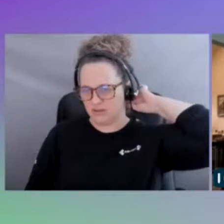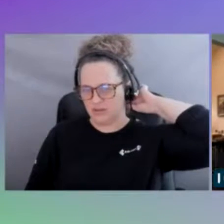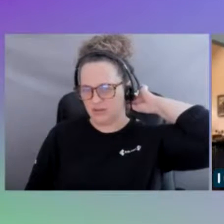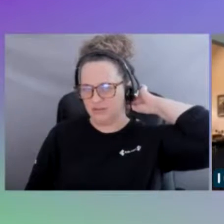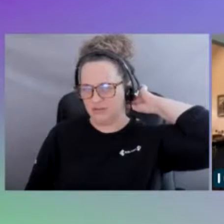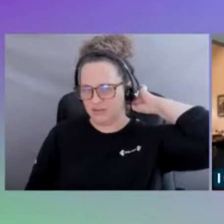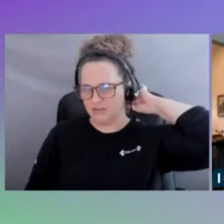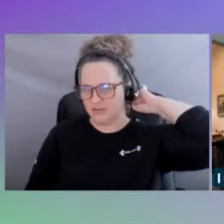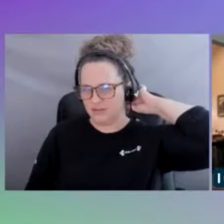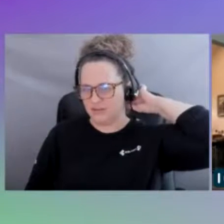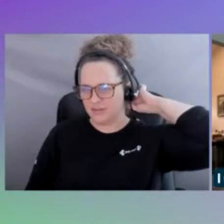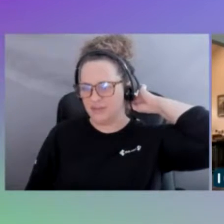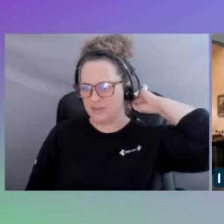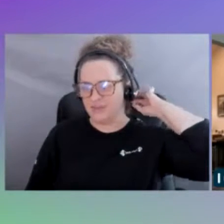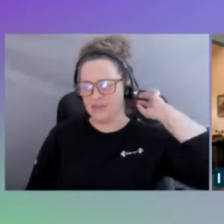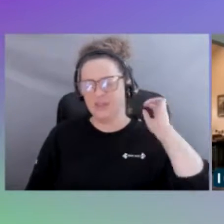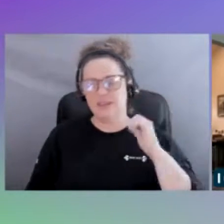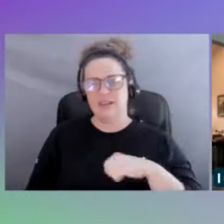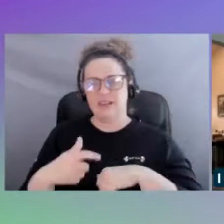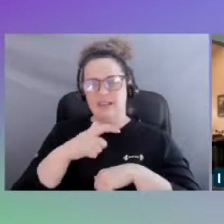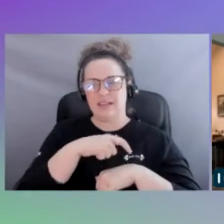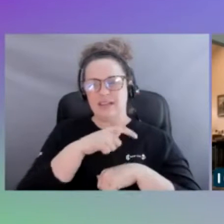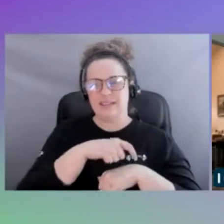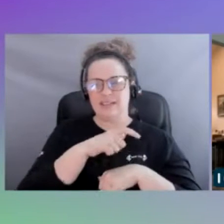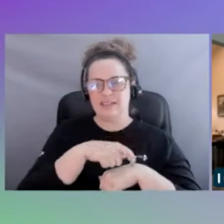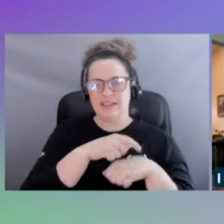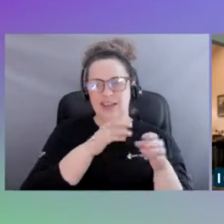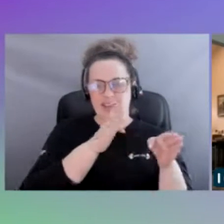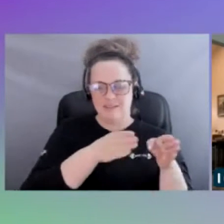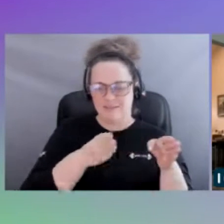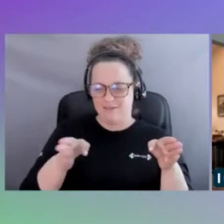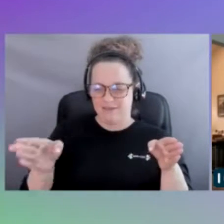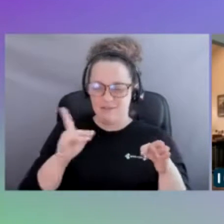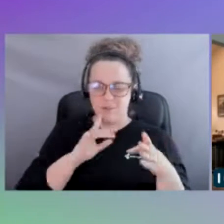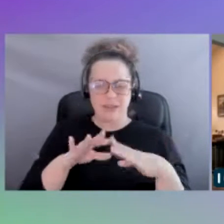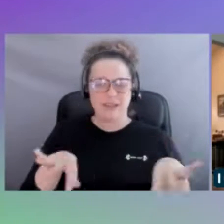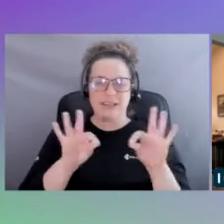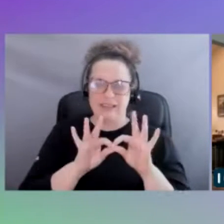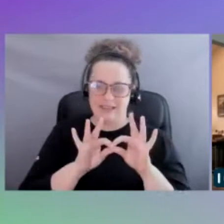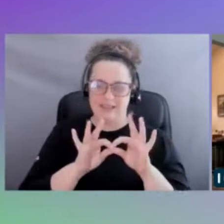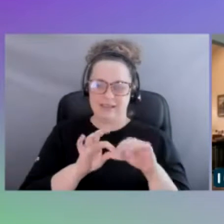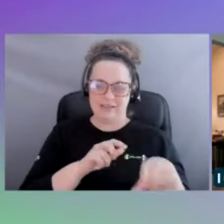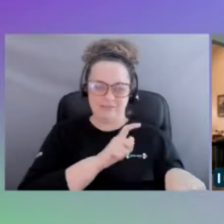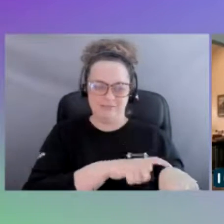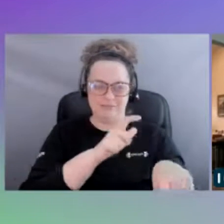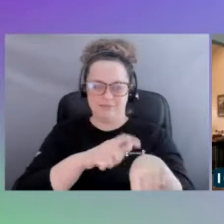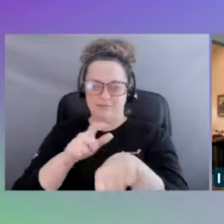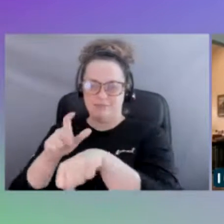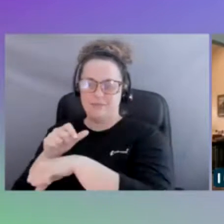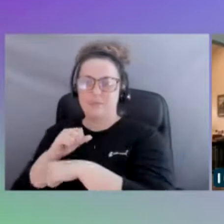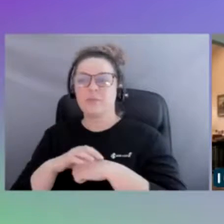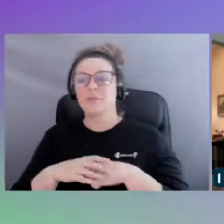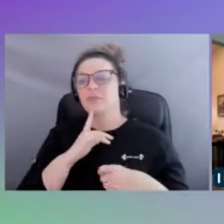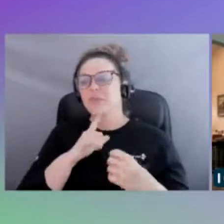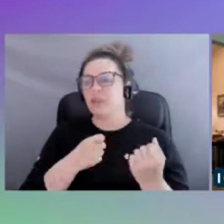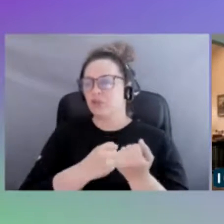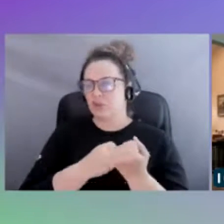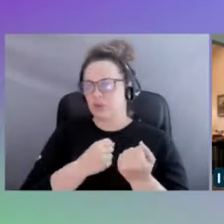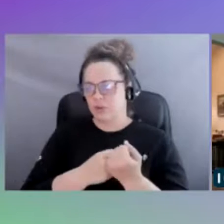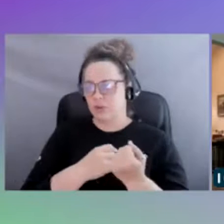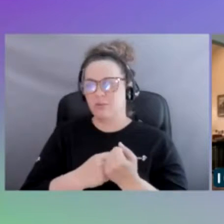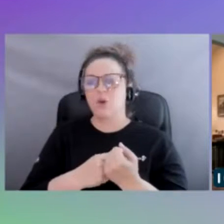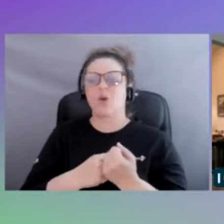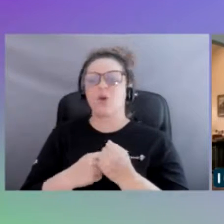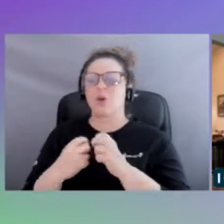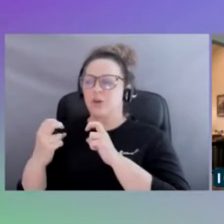and I think timeframes are really key, and like that's something that I used to support procurement and sit